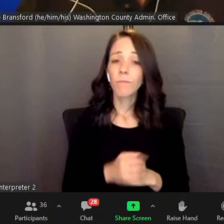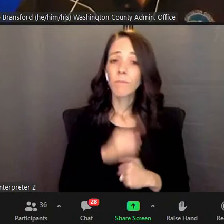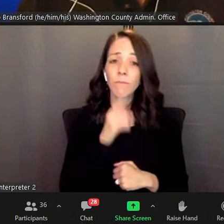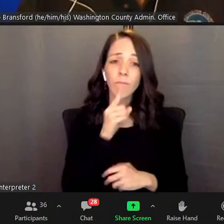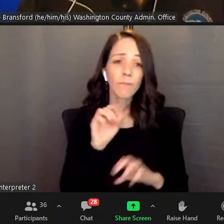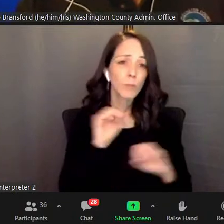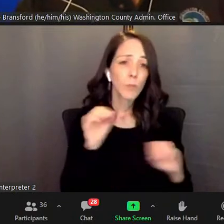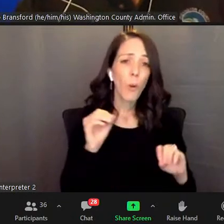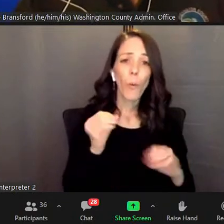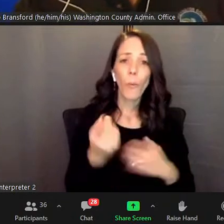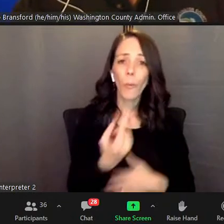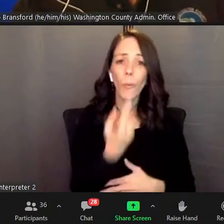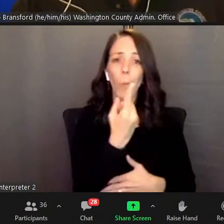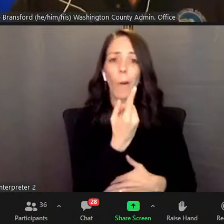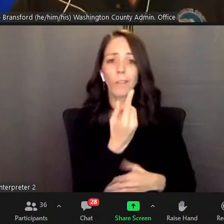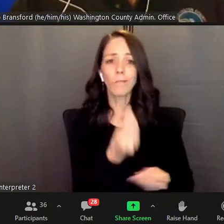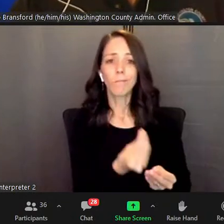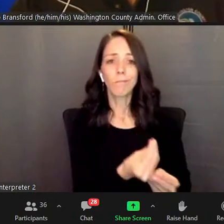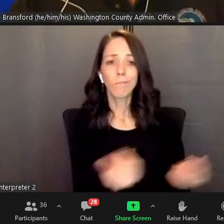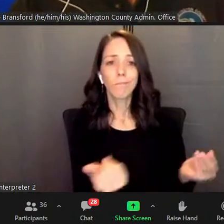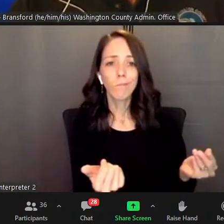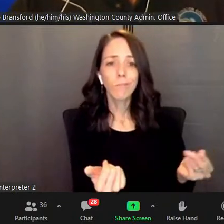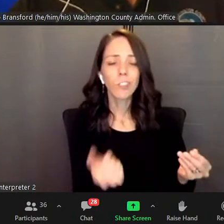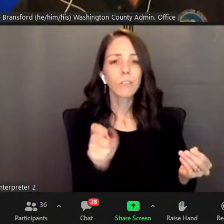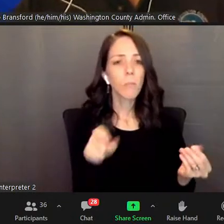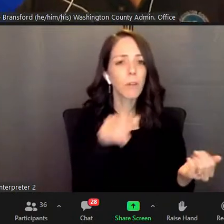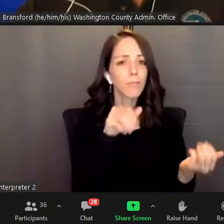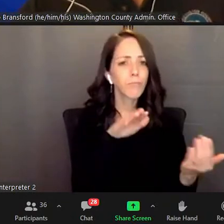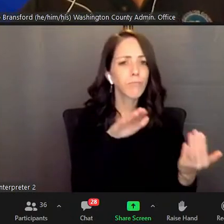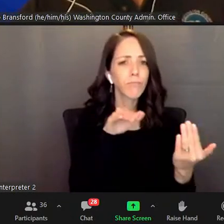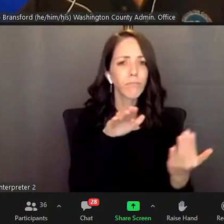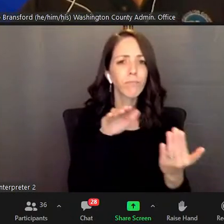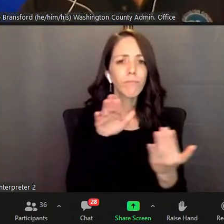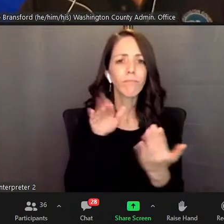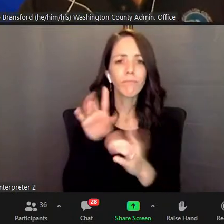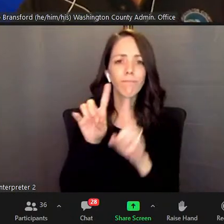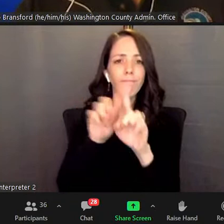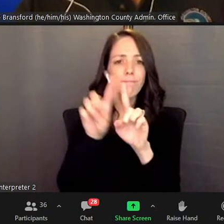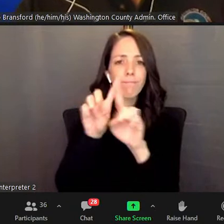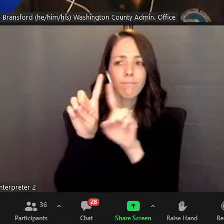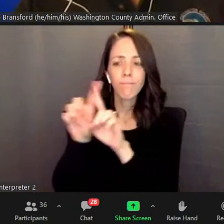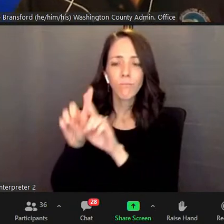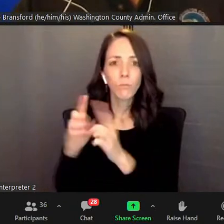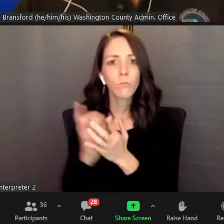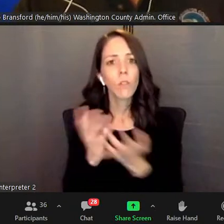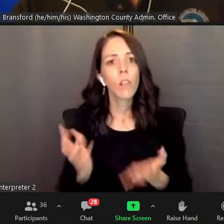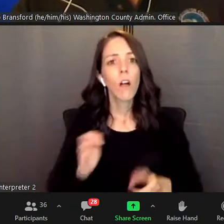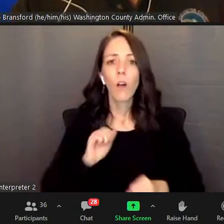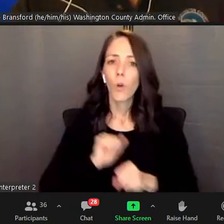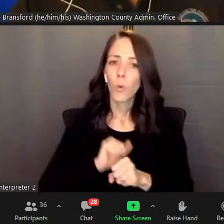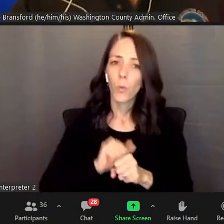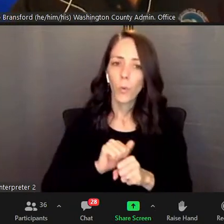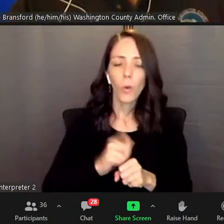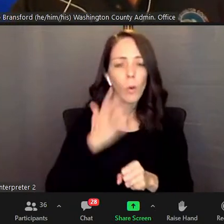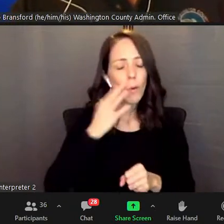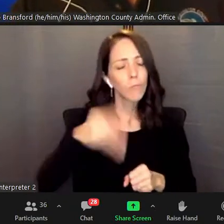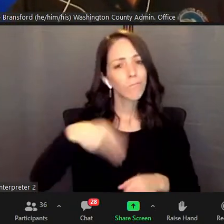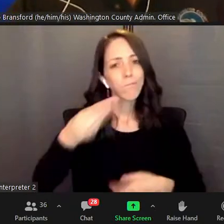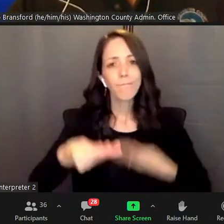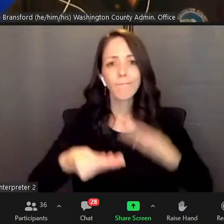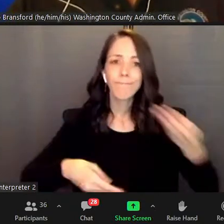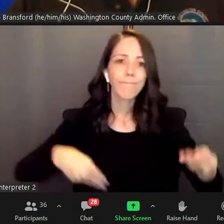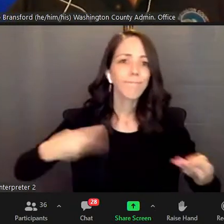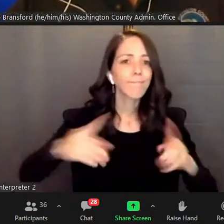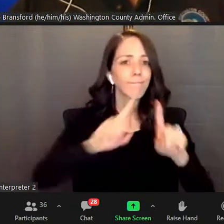no one solution. We've got a lot of work to do to provide as much services as we possibly can and